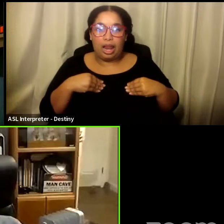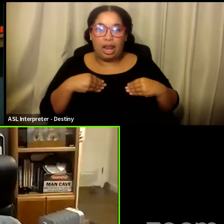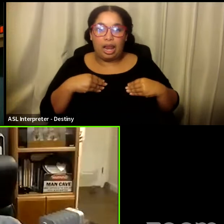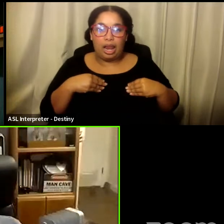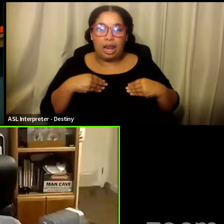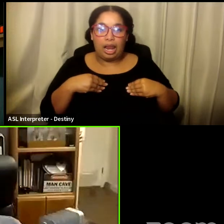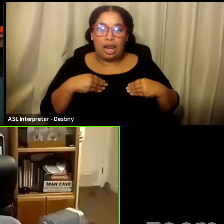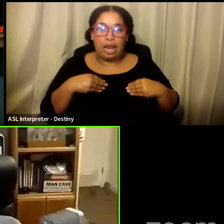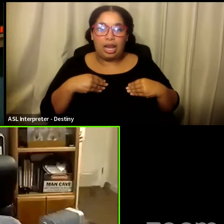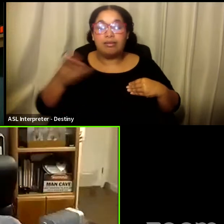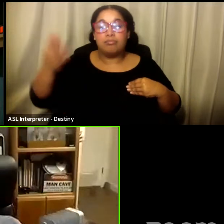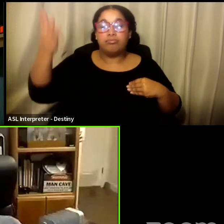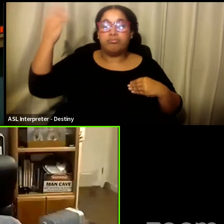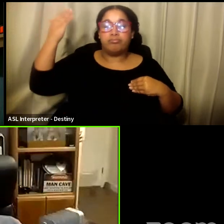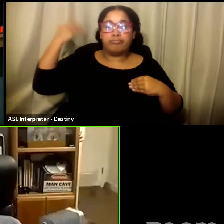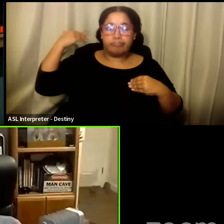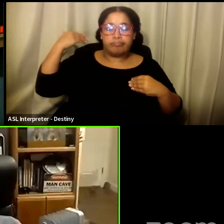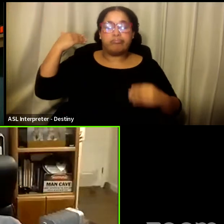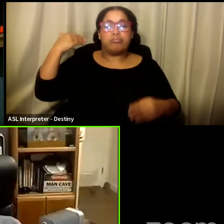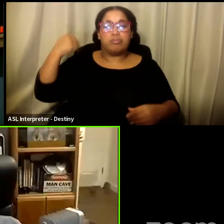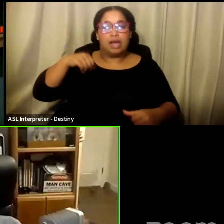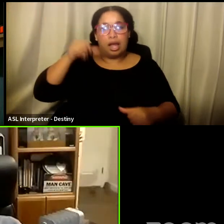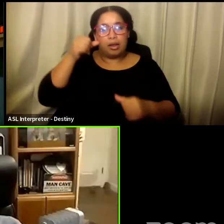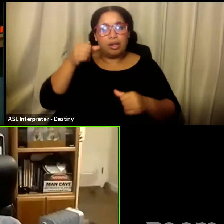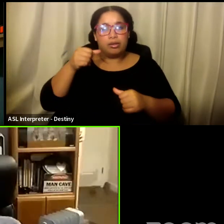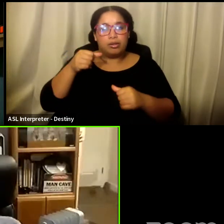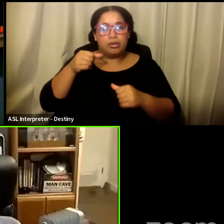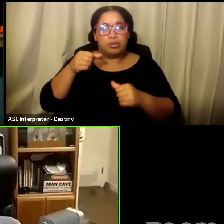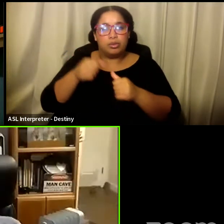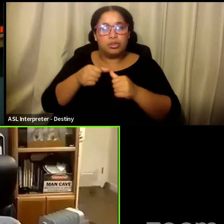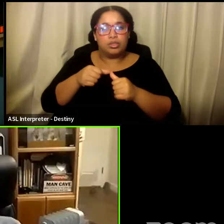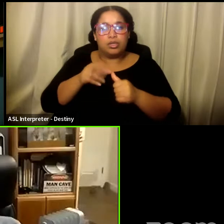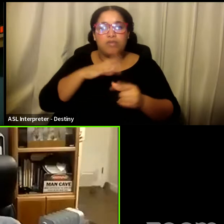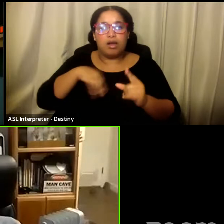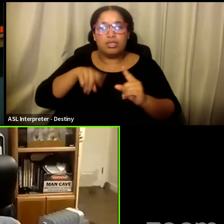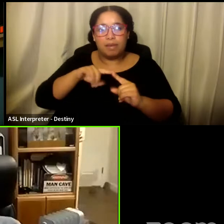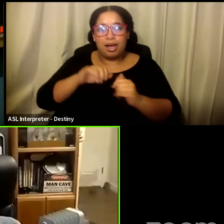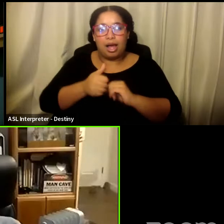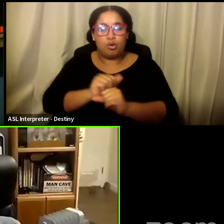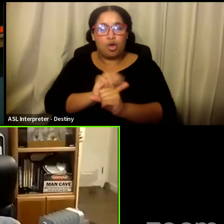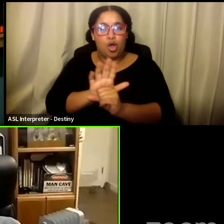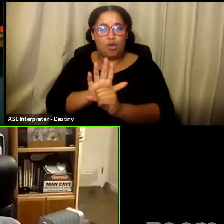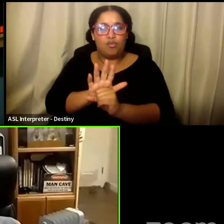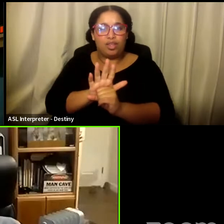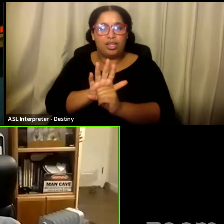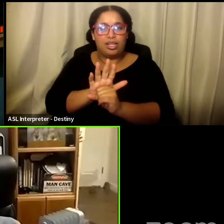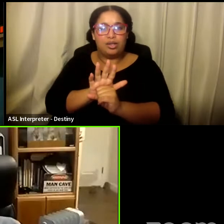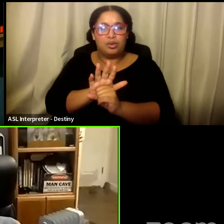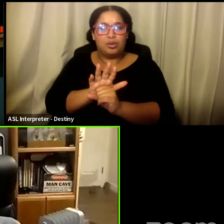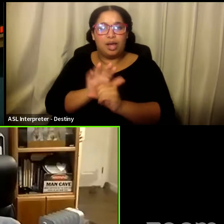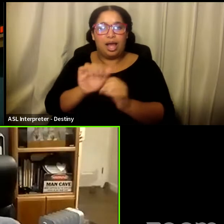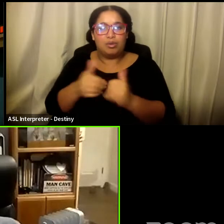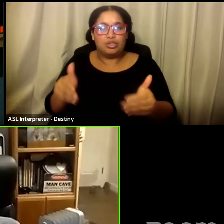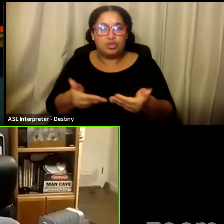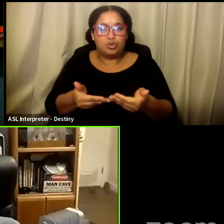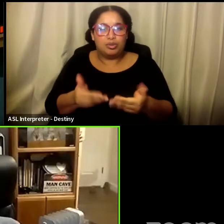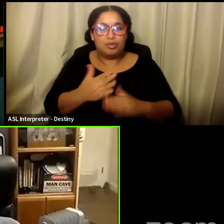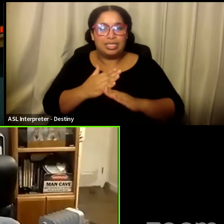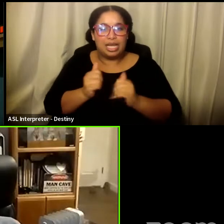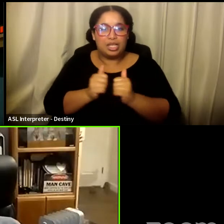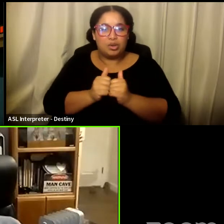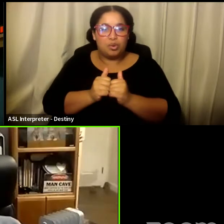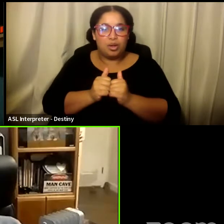long, long time ago, I talked about the way COVID was first introduced and protecting yourself with